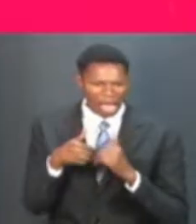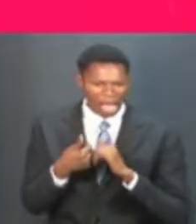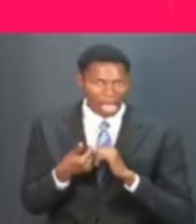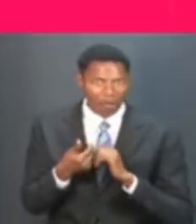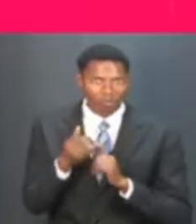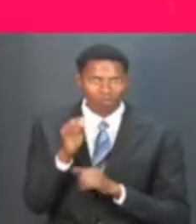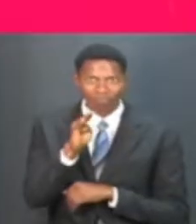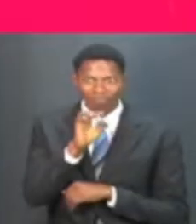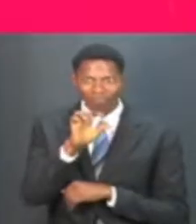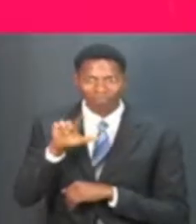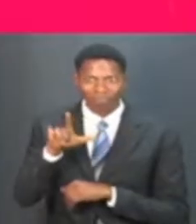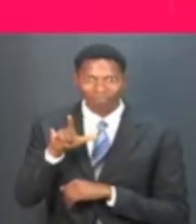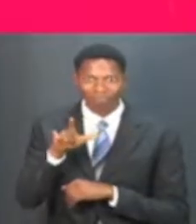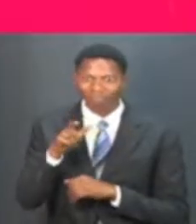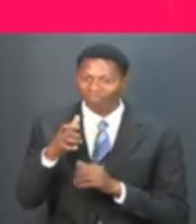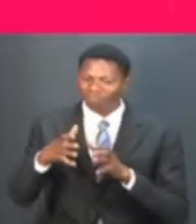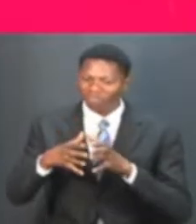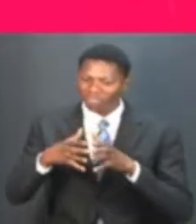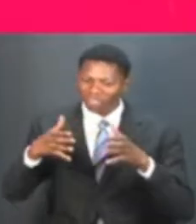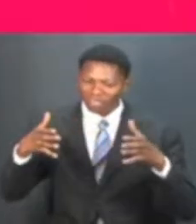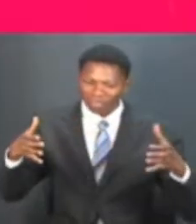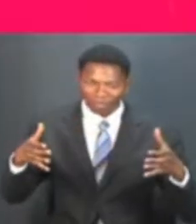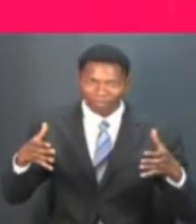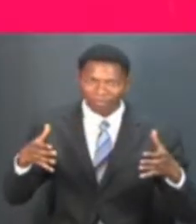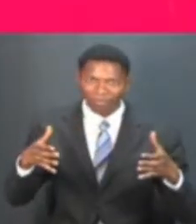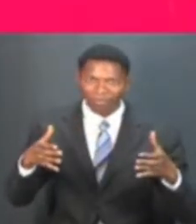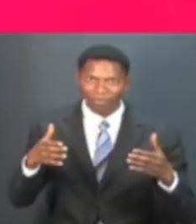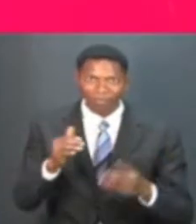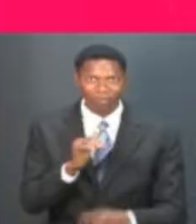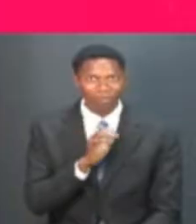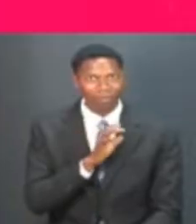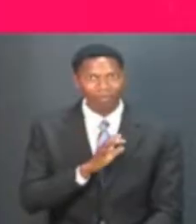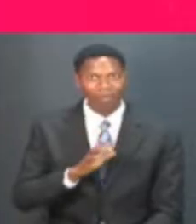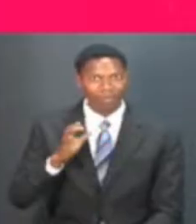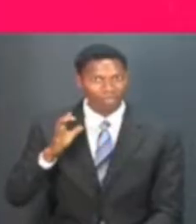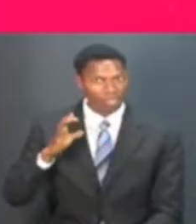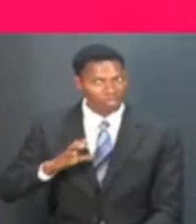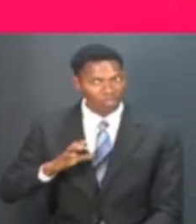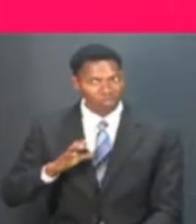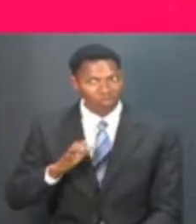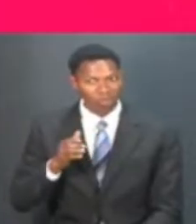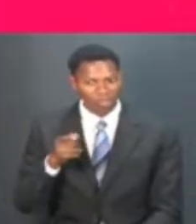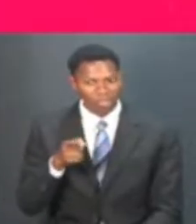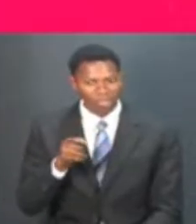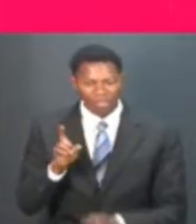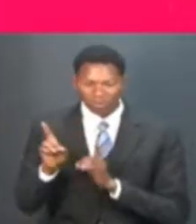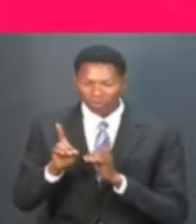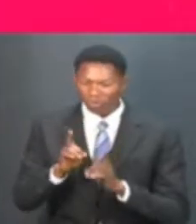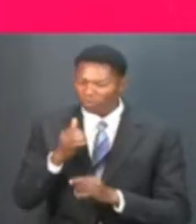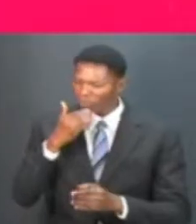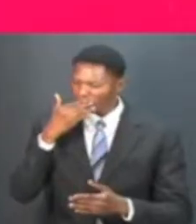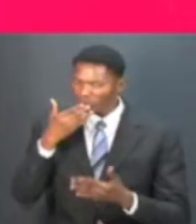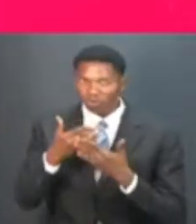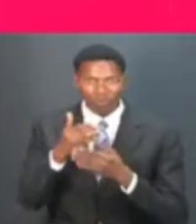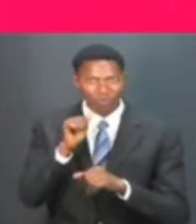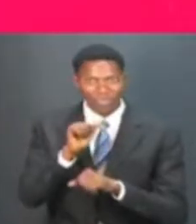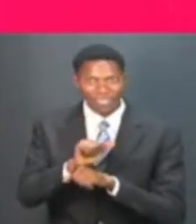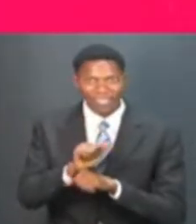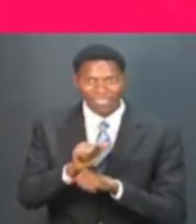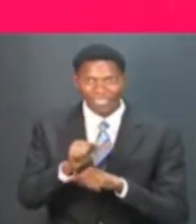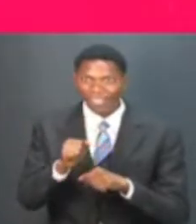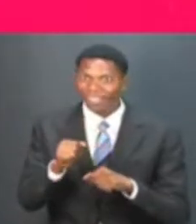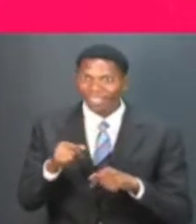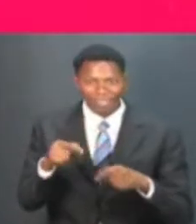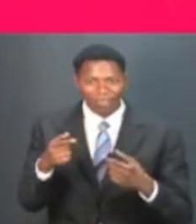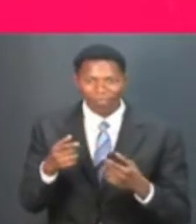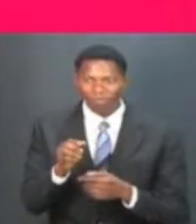is a bit voluminous and the committee, winnowing committee, has done a very good work. Please